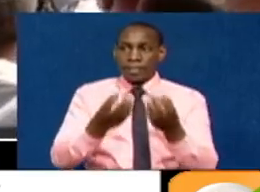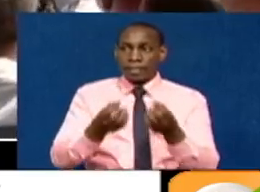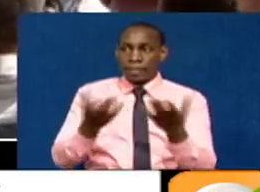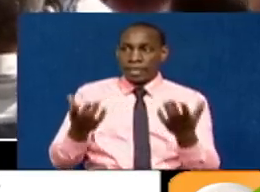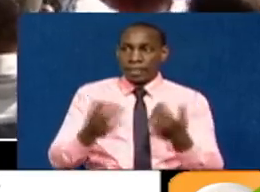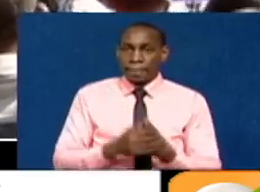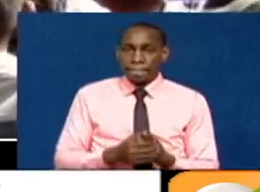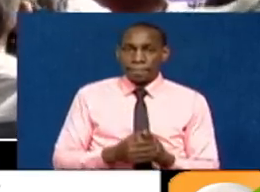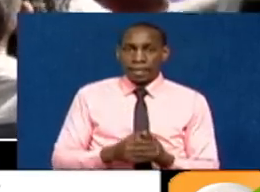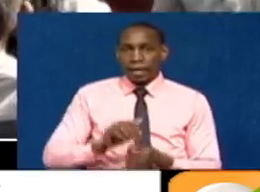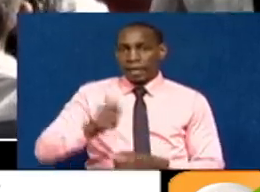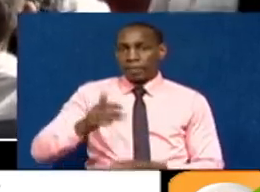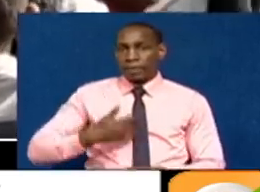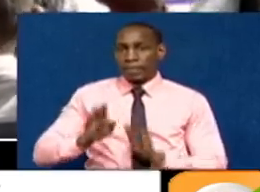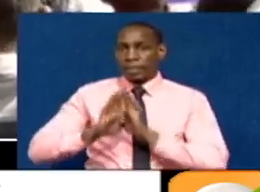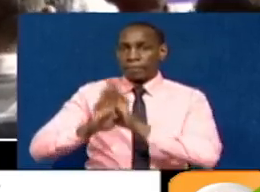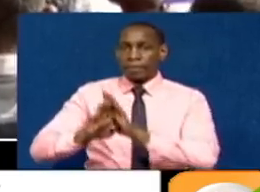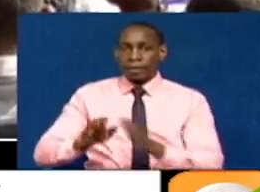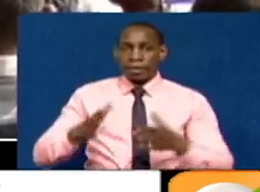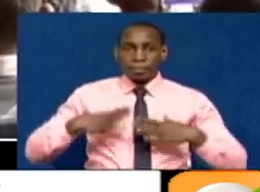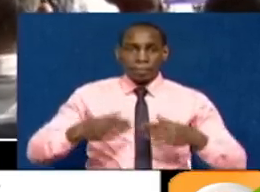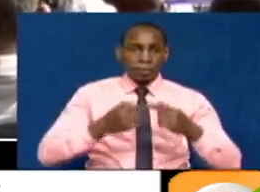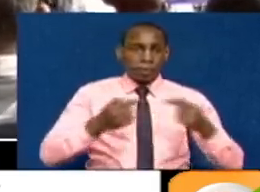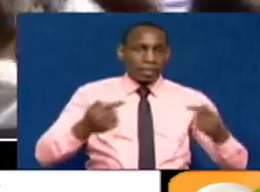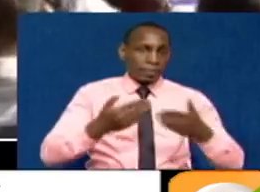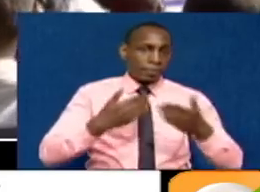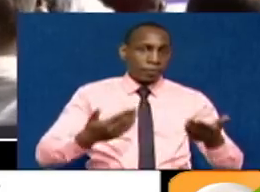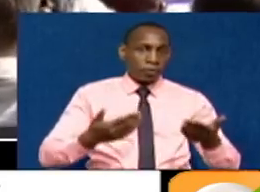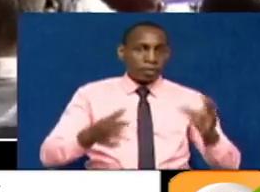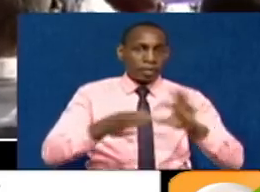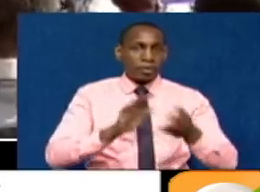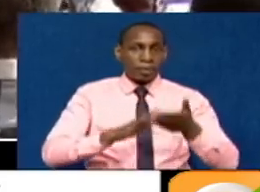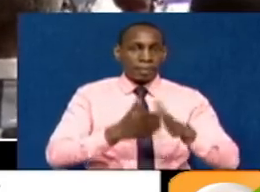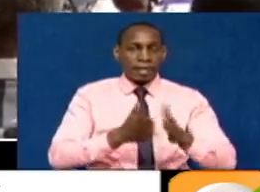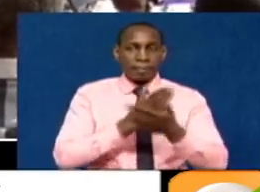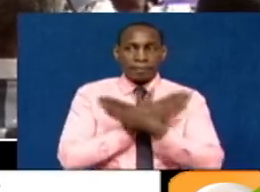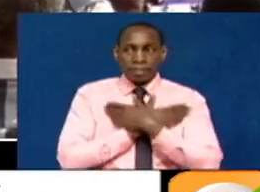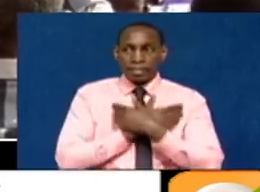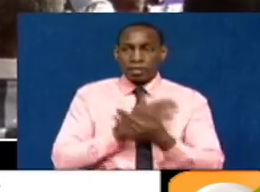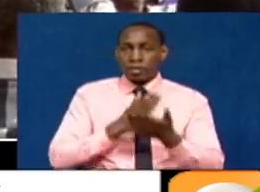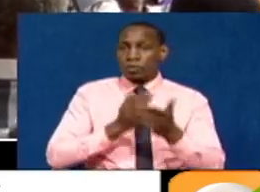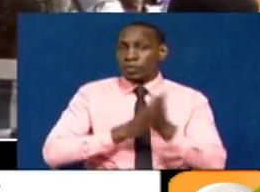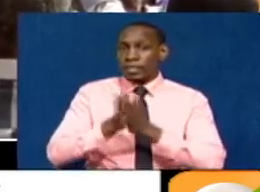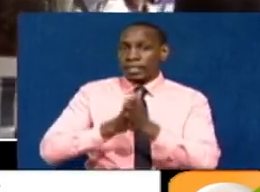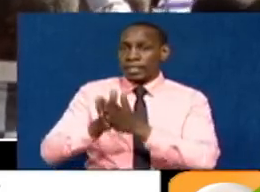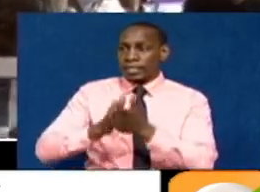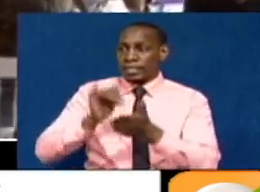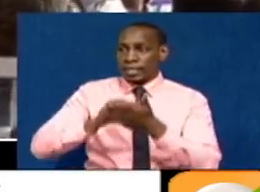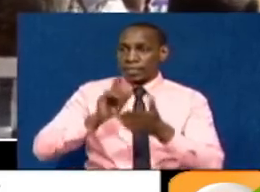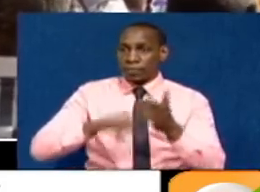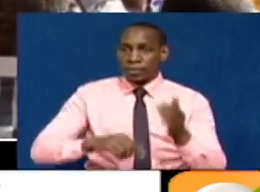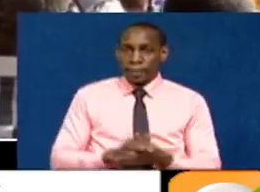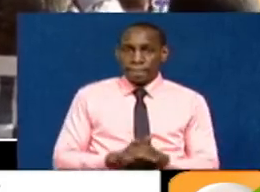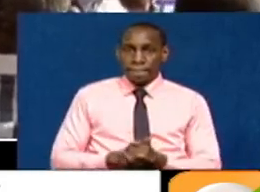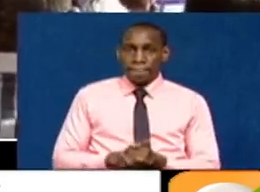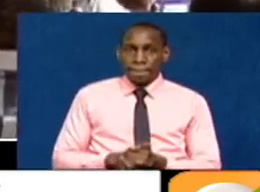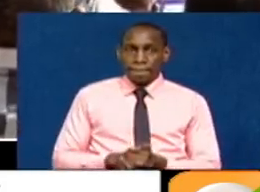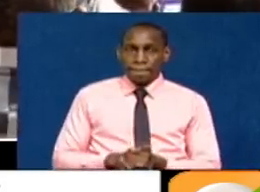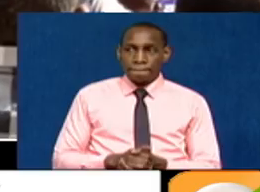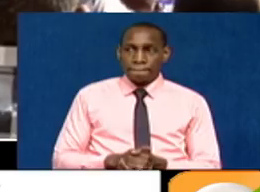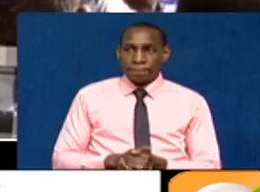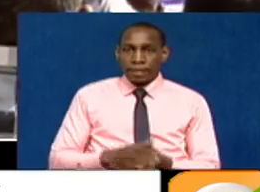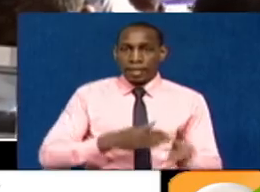like betrayal and people who are enemies now being friends and vice versa. Isn't it interesting that, you know, she went